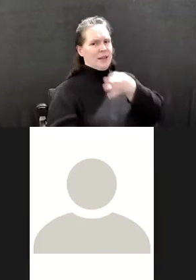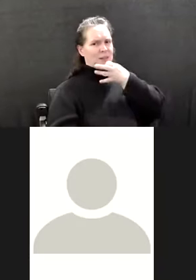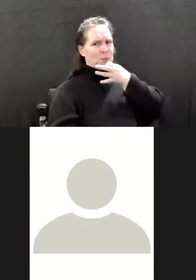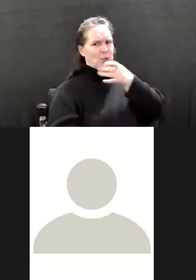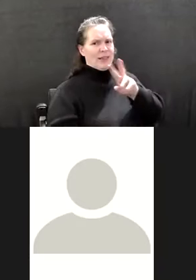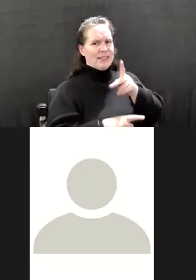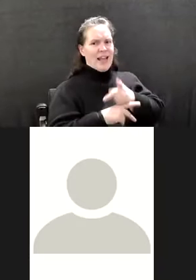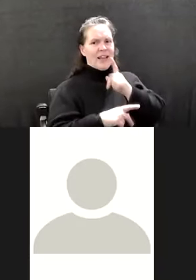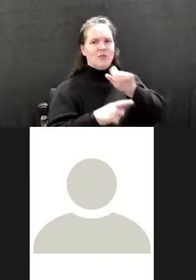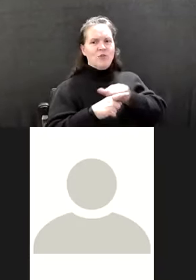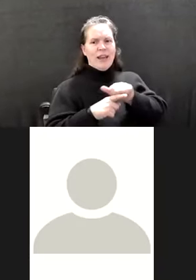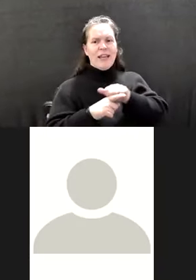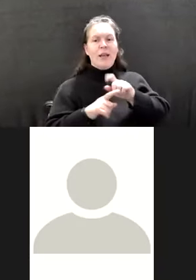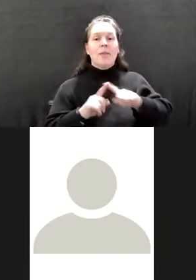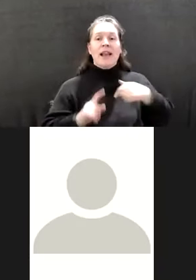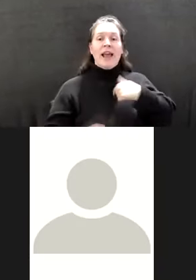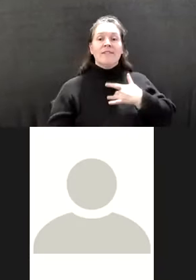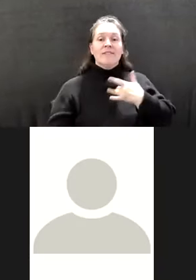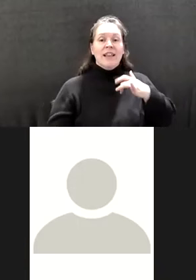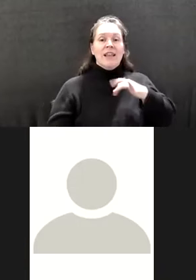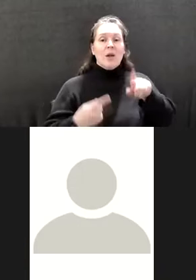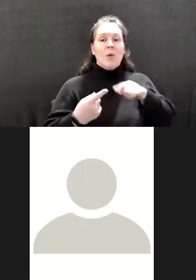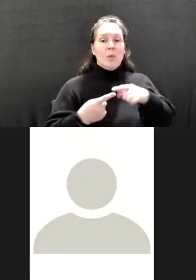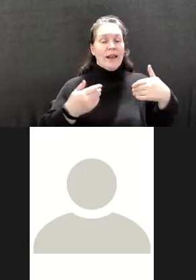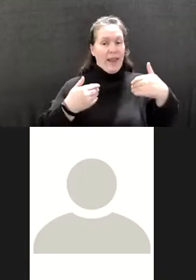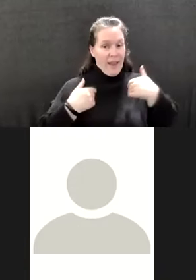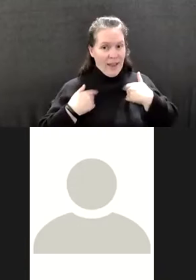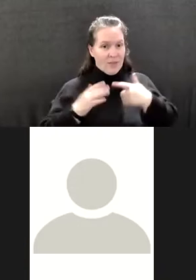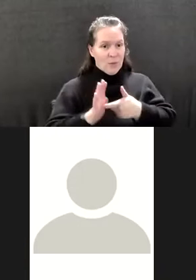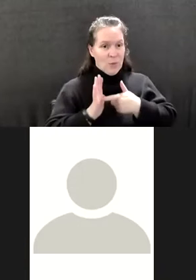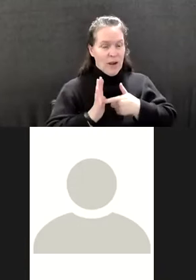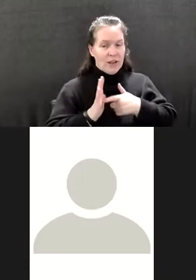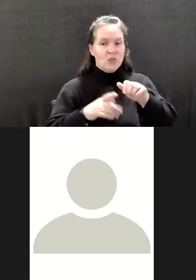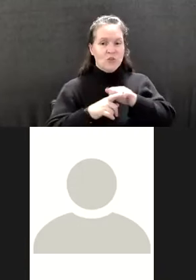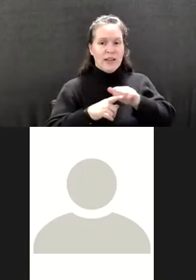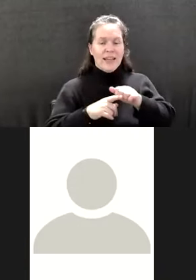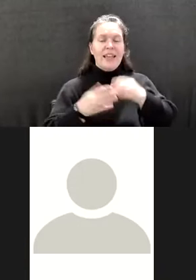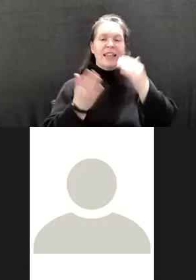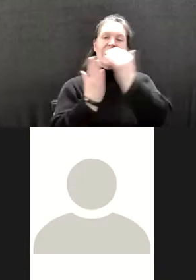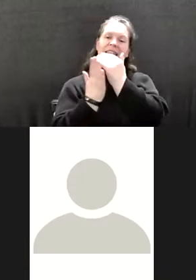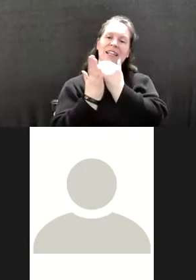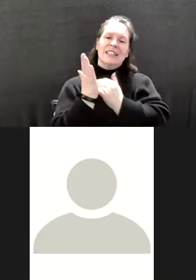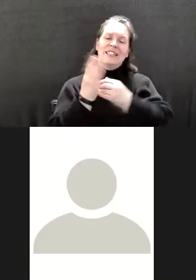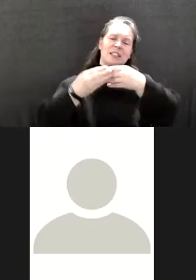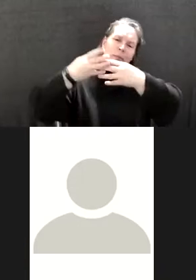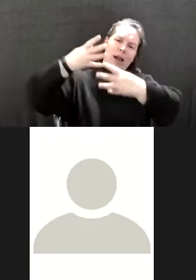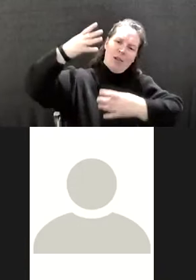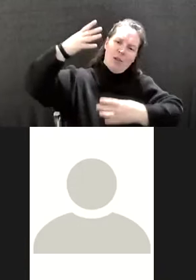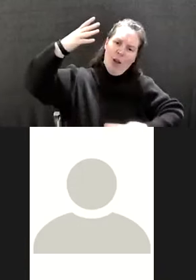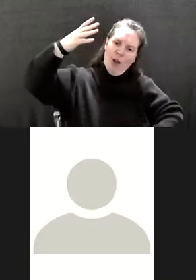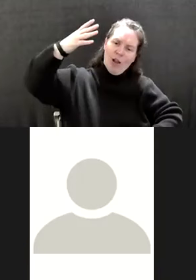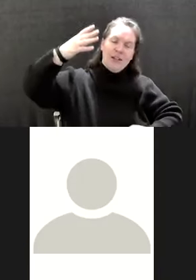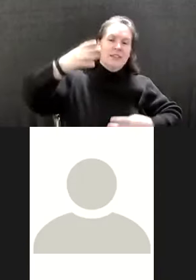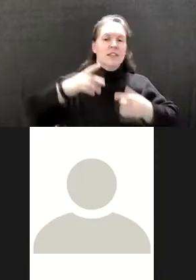types of trainings, but I feel like when we have required trainings, the list is a mile long of everything they have to touch on. It moves it from